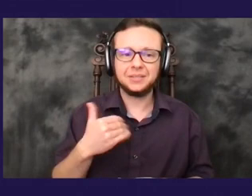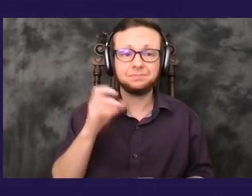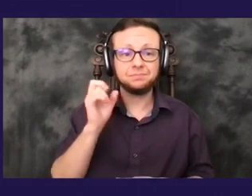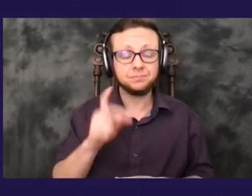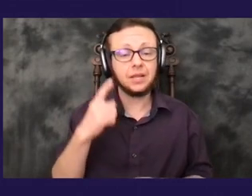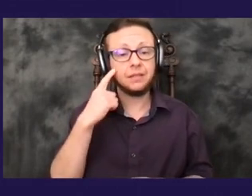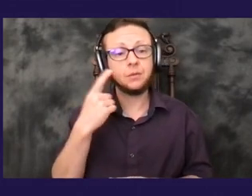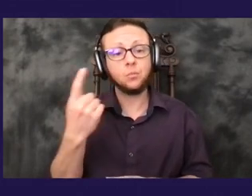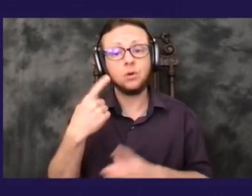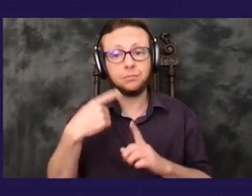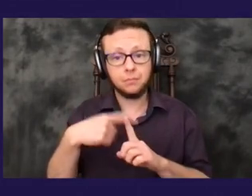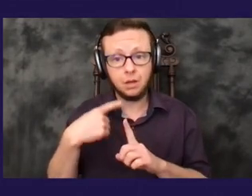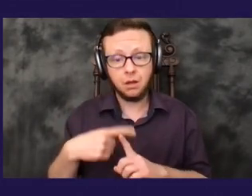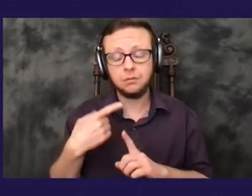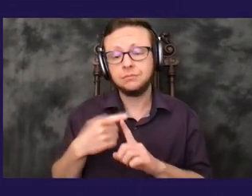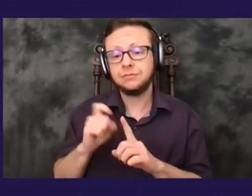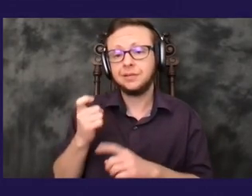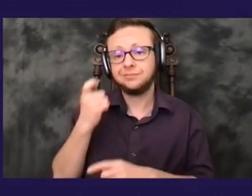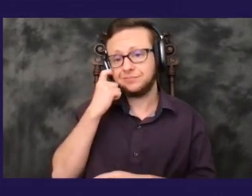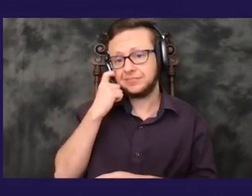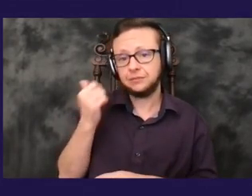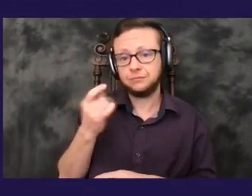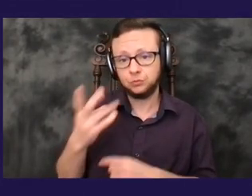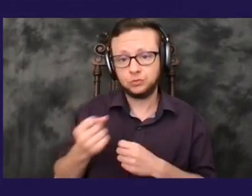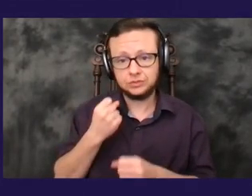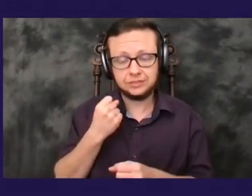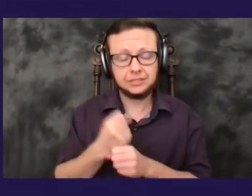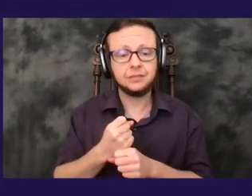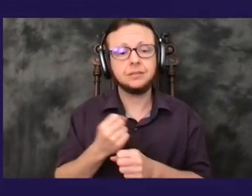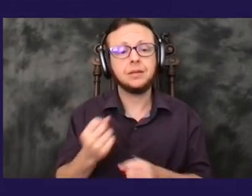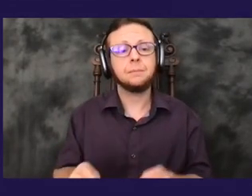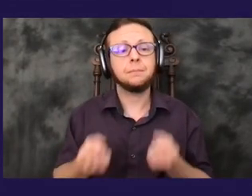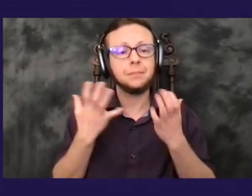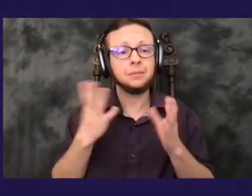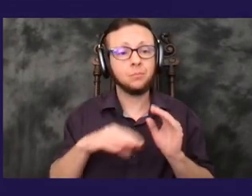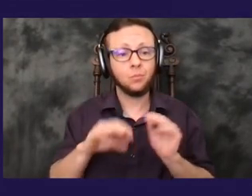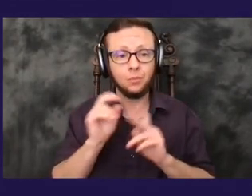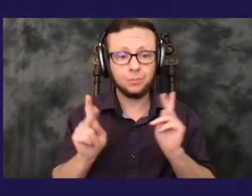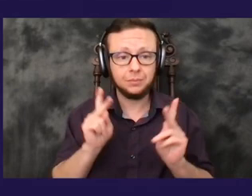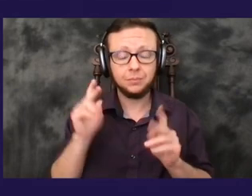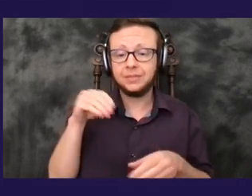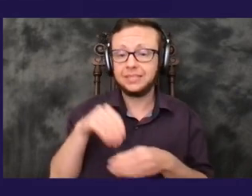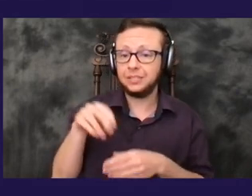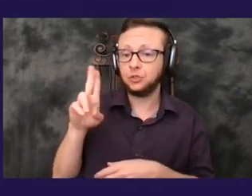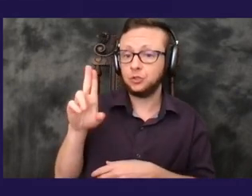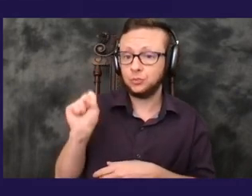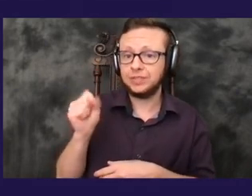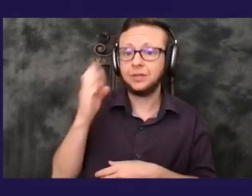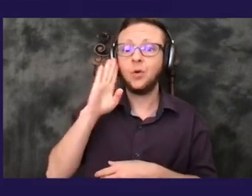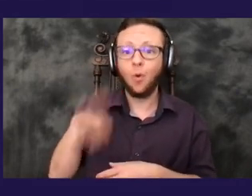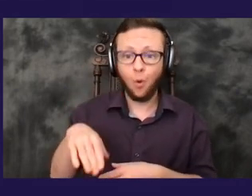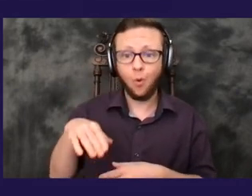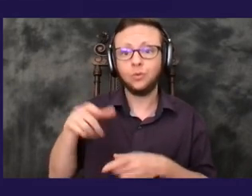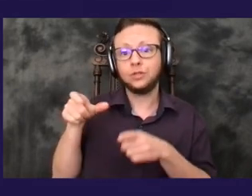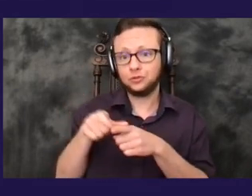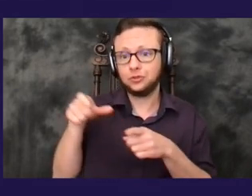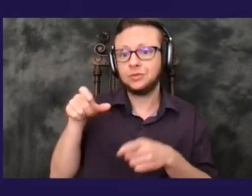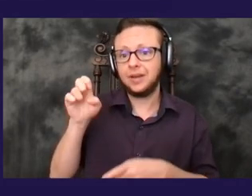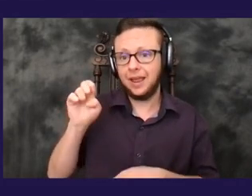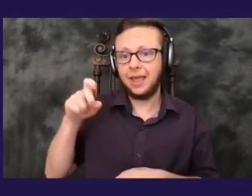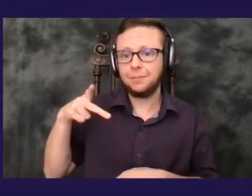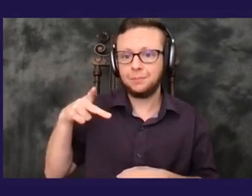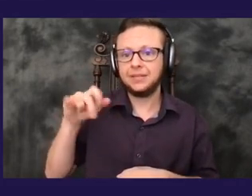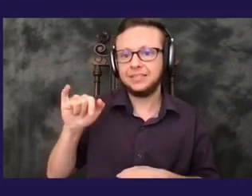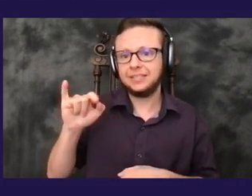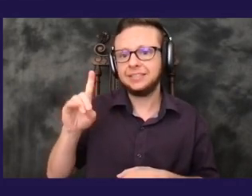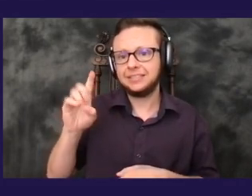positives that has come from these last few years is that many more people in the U.S. know the term epidemiology, have become sort of armchair